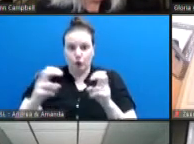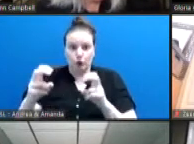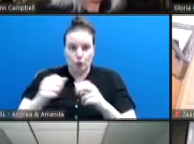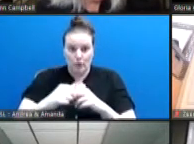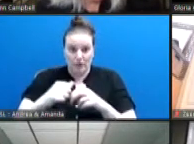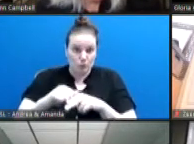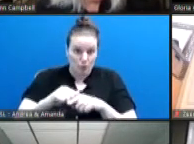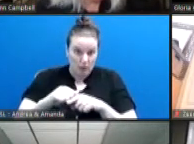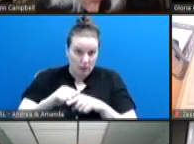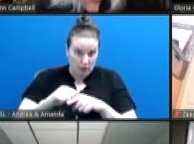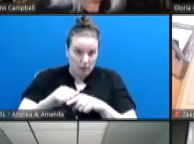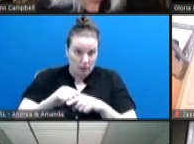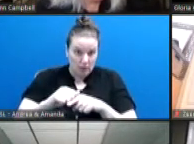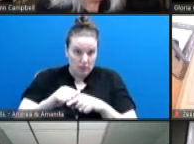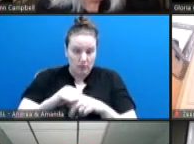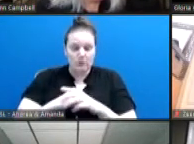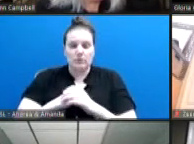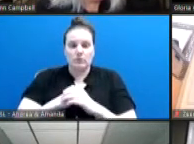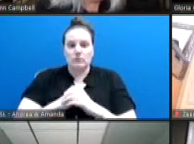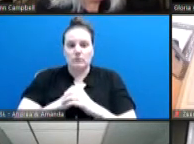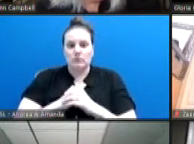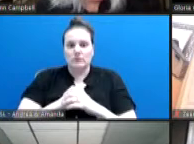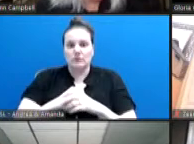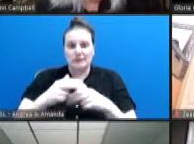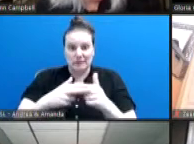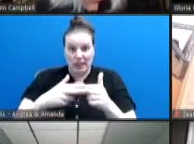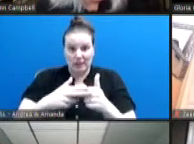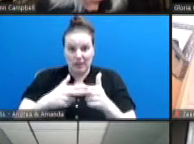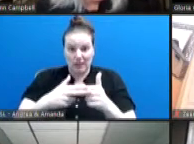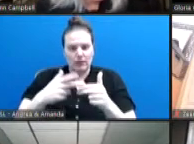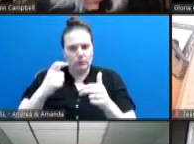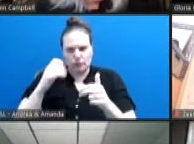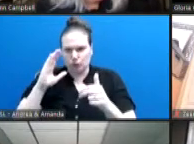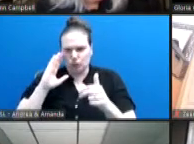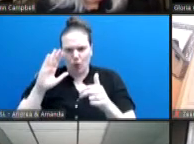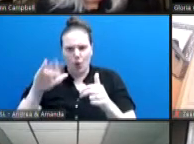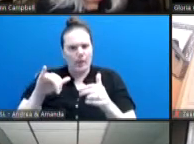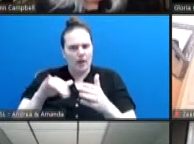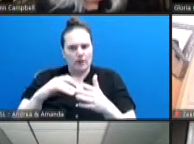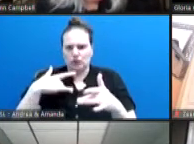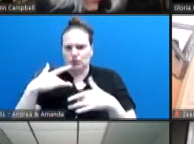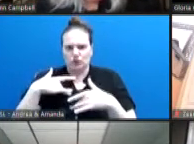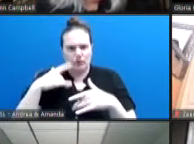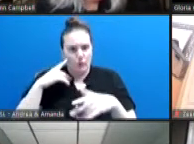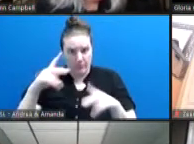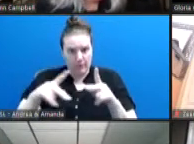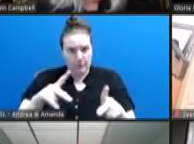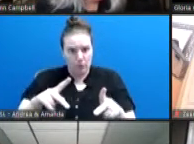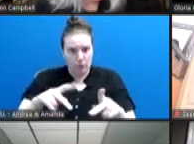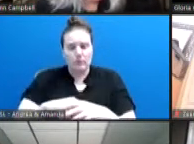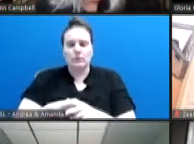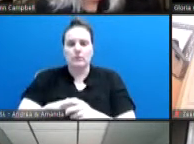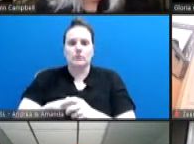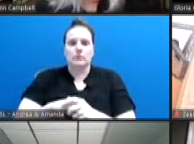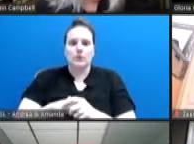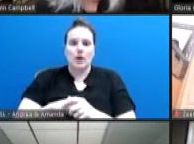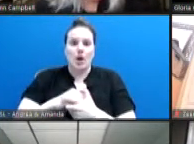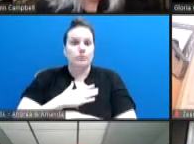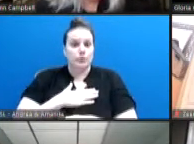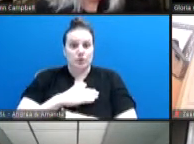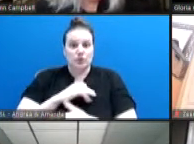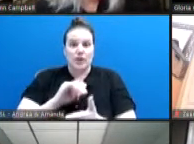training tapes, because the training slide deck, because we know that's of a concern for folks. So appreciate